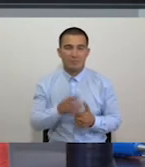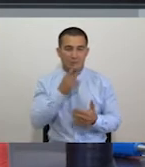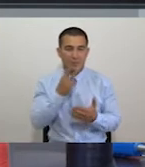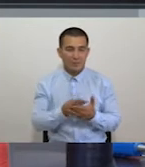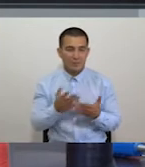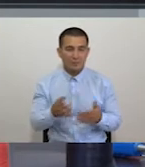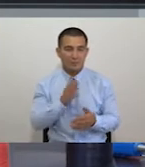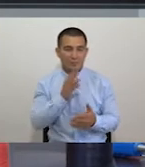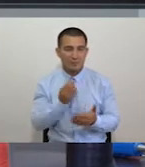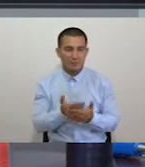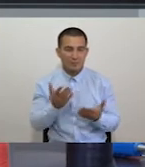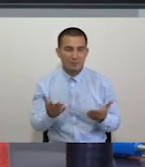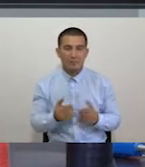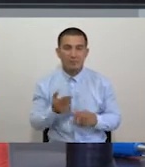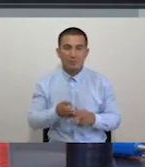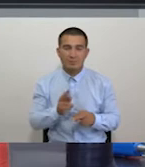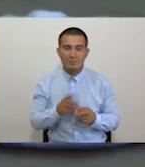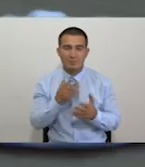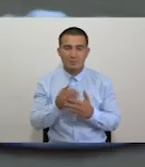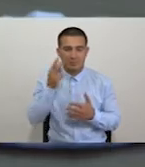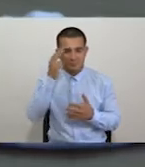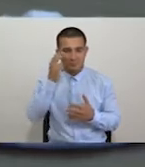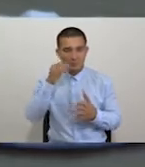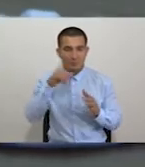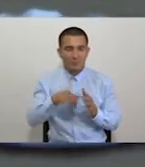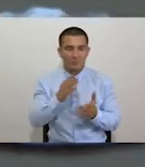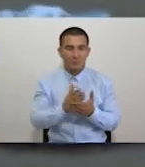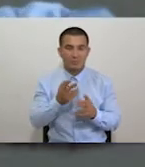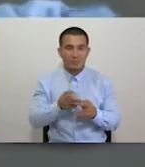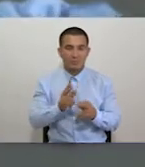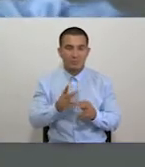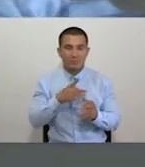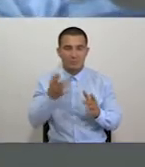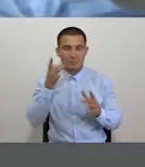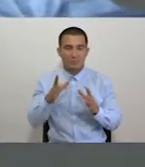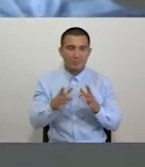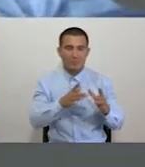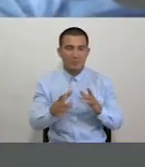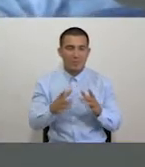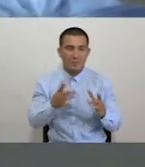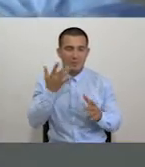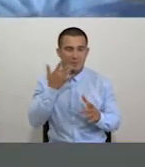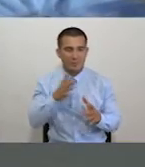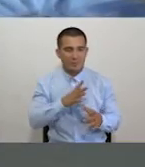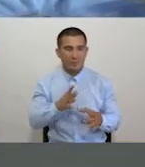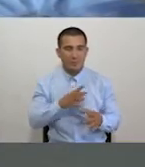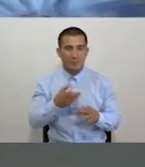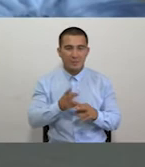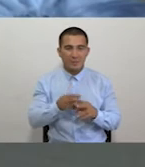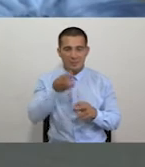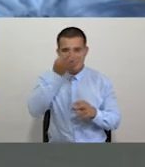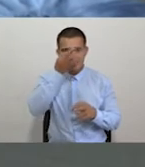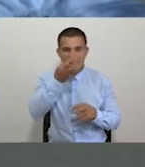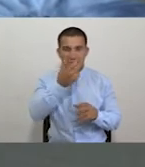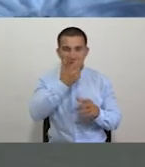Ko'rib turganingizdek, qizlar, ichidagi plastik idishimiz doim siljib ketadi. Shuning uchun ehtiyotkorona